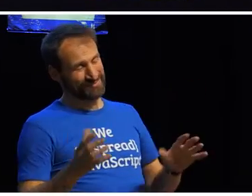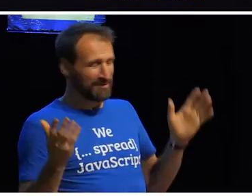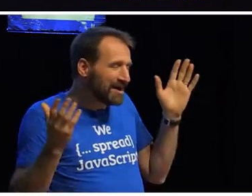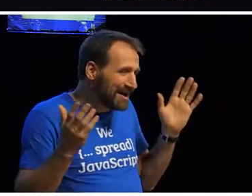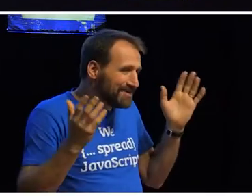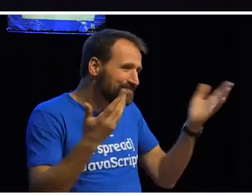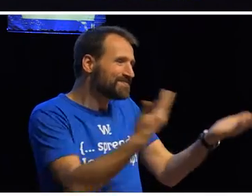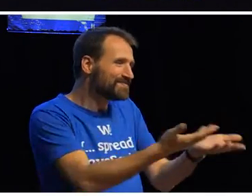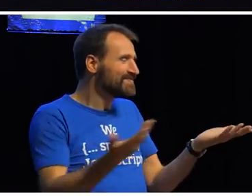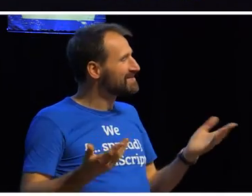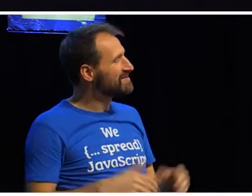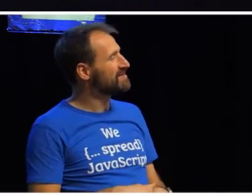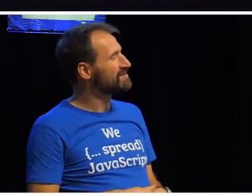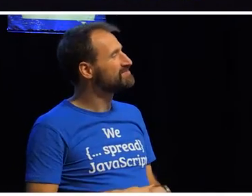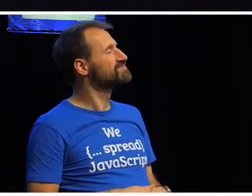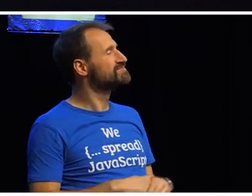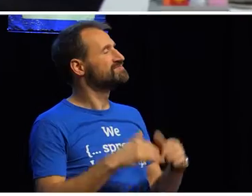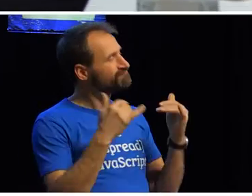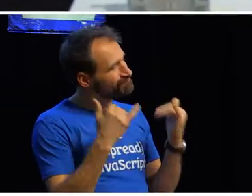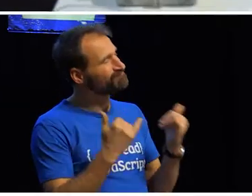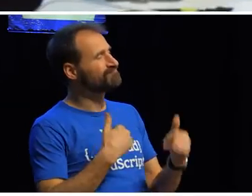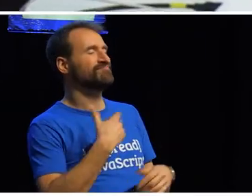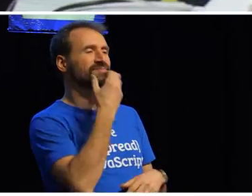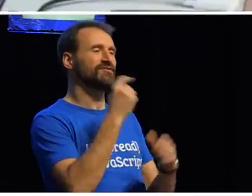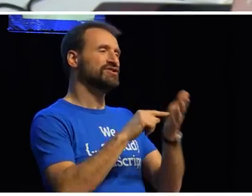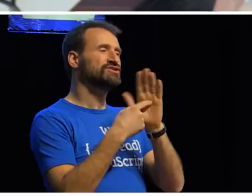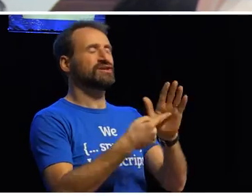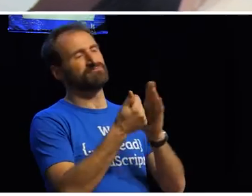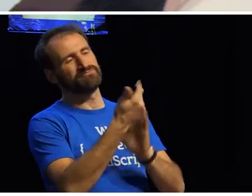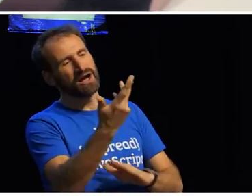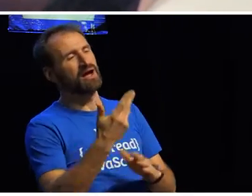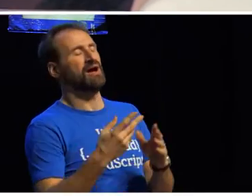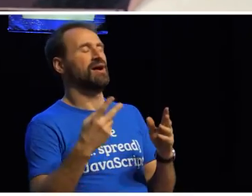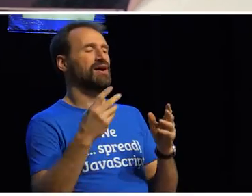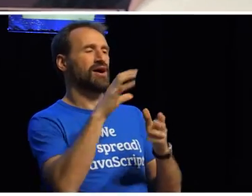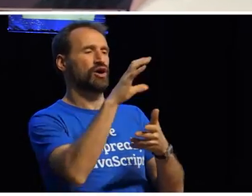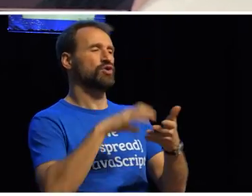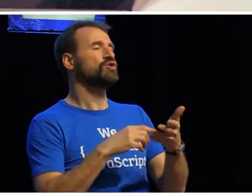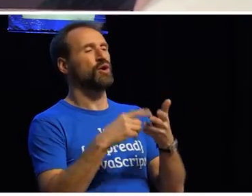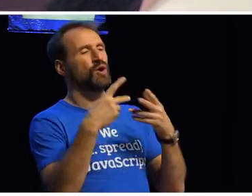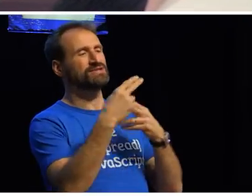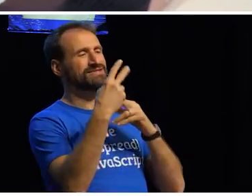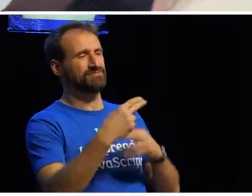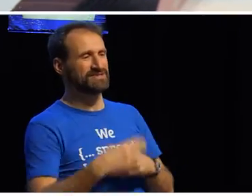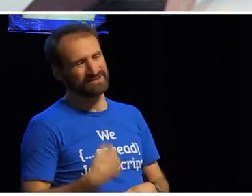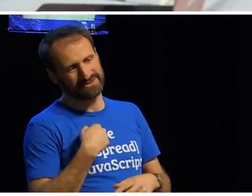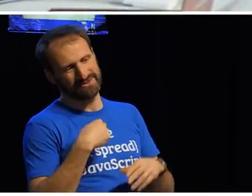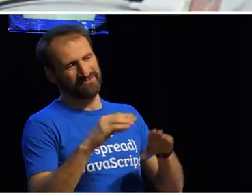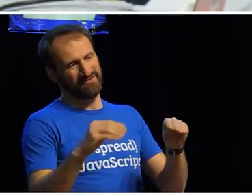Anyway, so now I'd like to show some of the code samples, I mean the code snippets I actually used for this